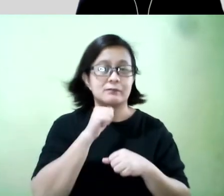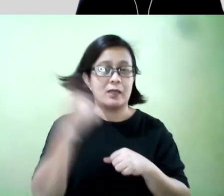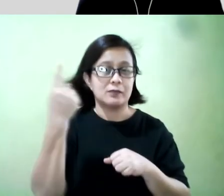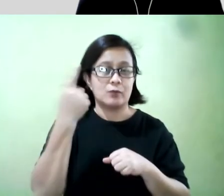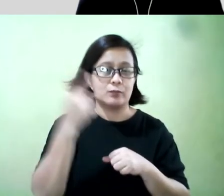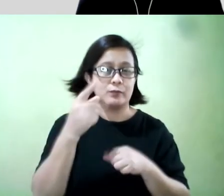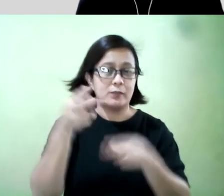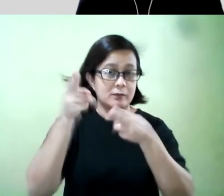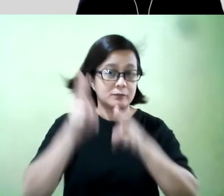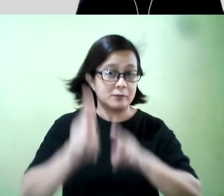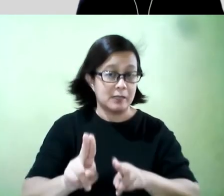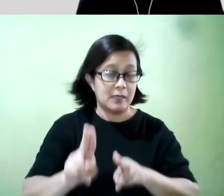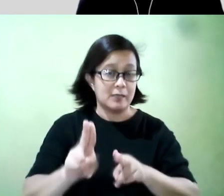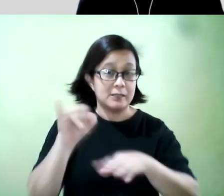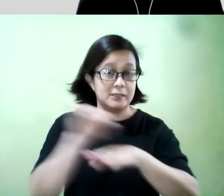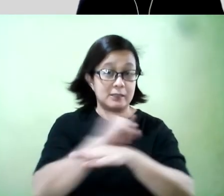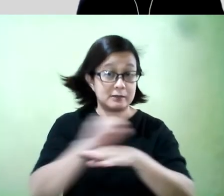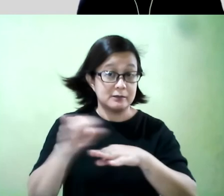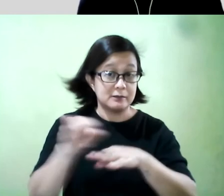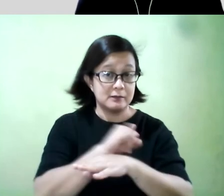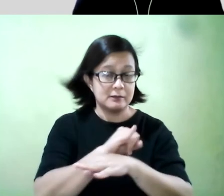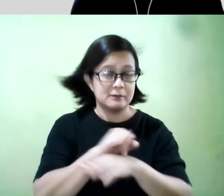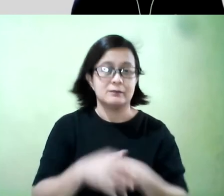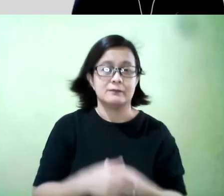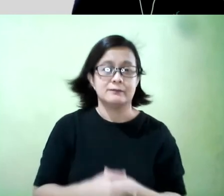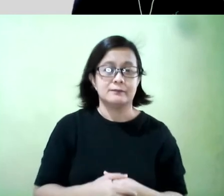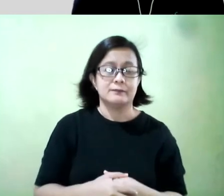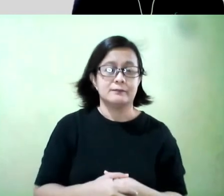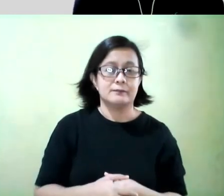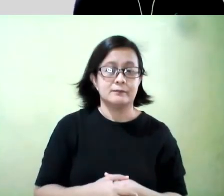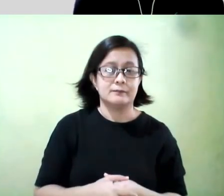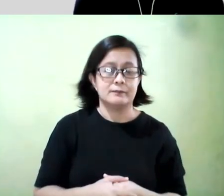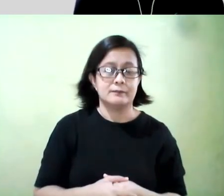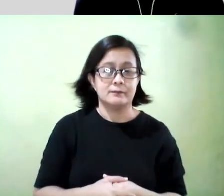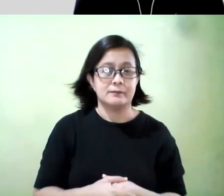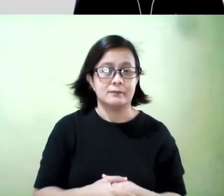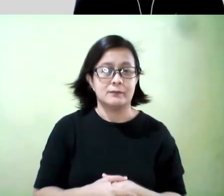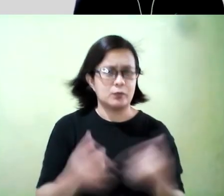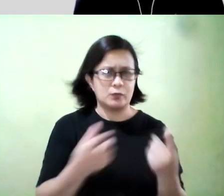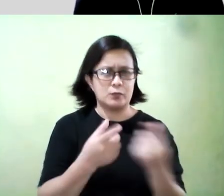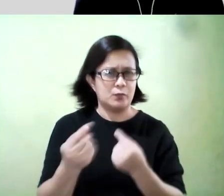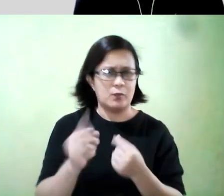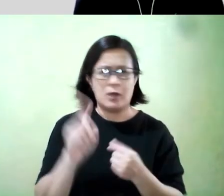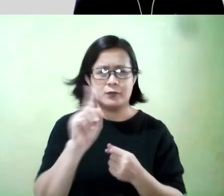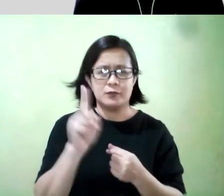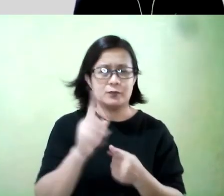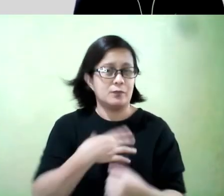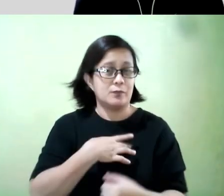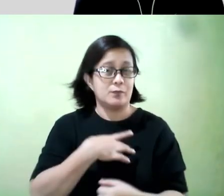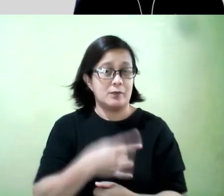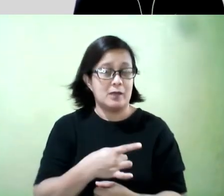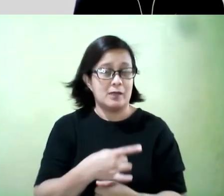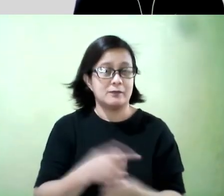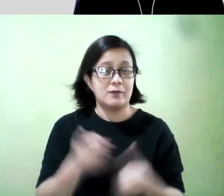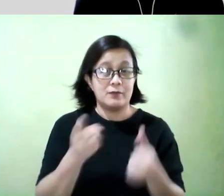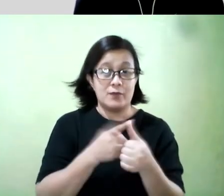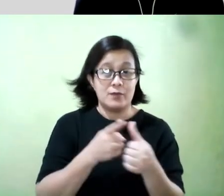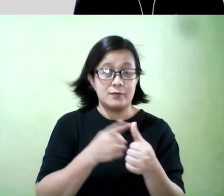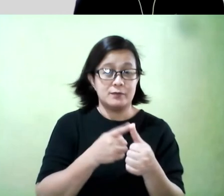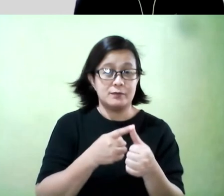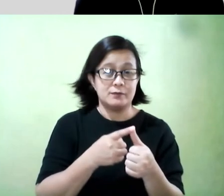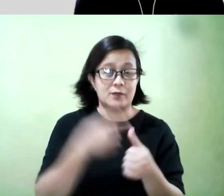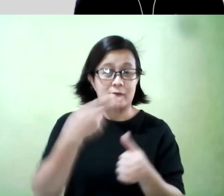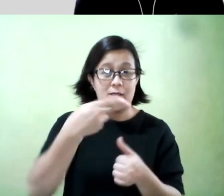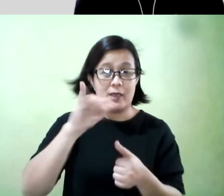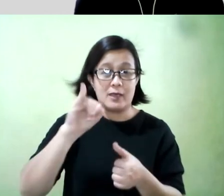hospitality. So ayun lang, just do your thing. So sabi nga namin, no, first thing for us in HIFI